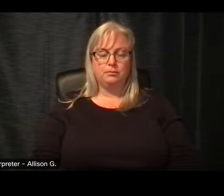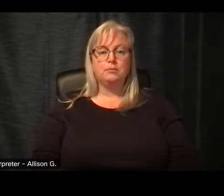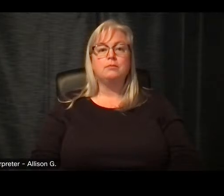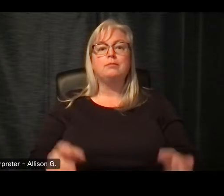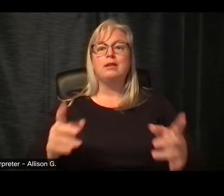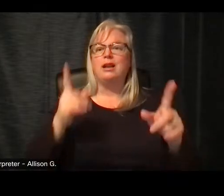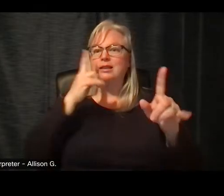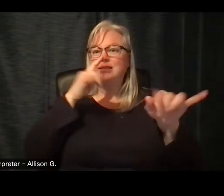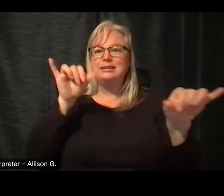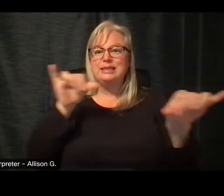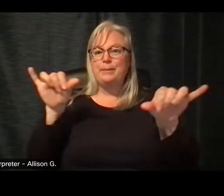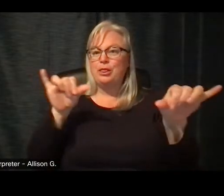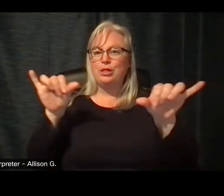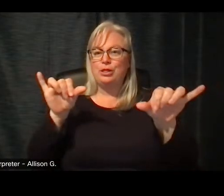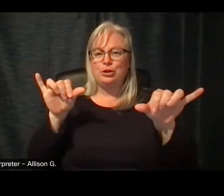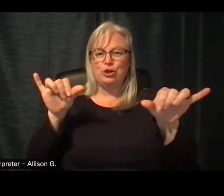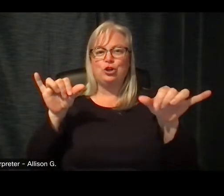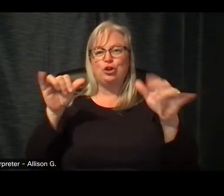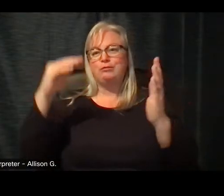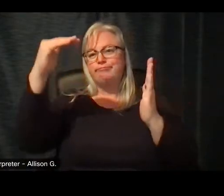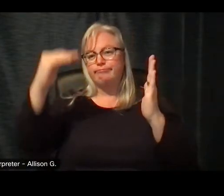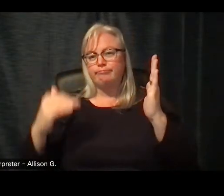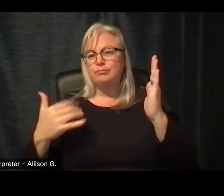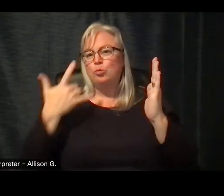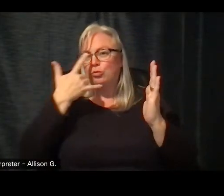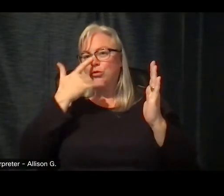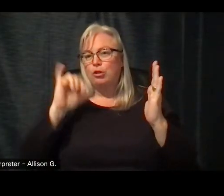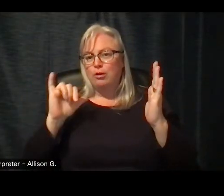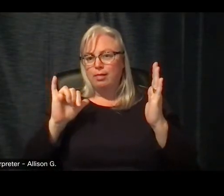Very similar layout, what you're gonna see here.